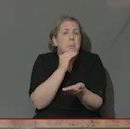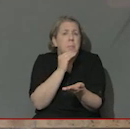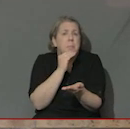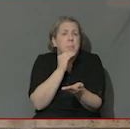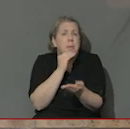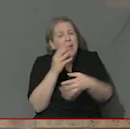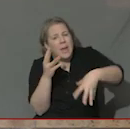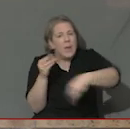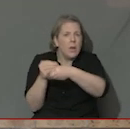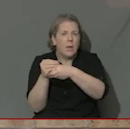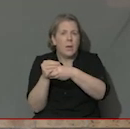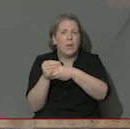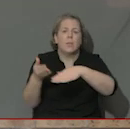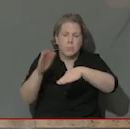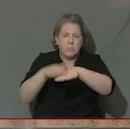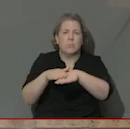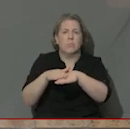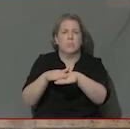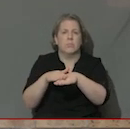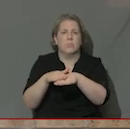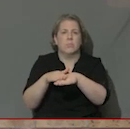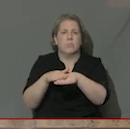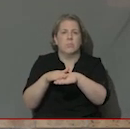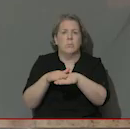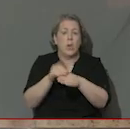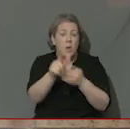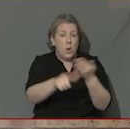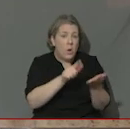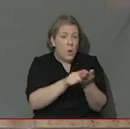added to our loan.